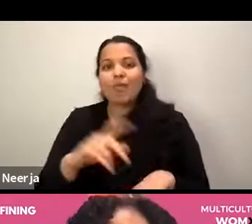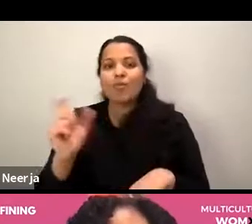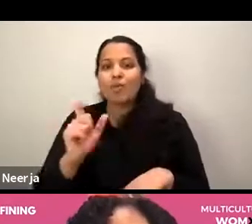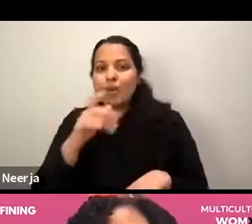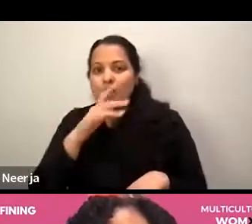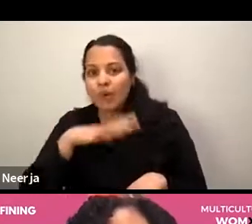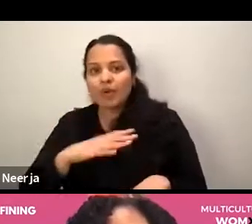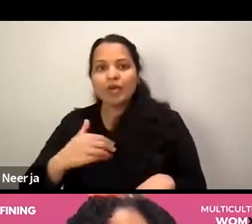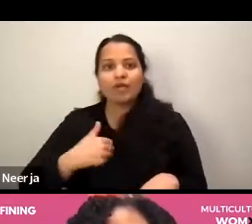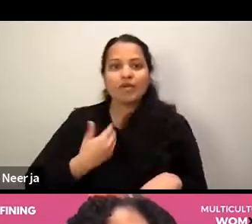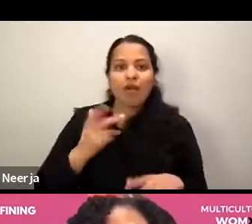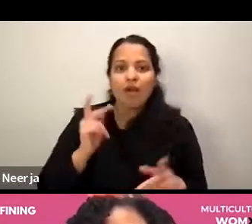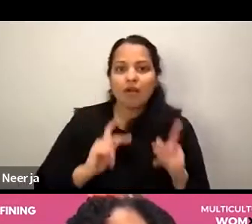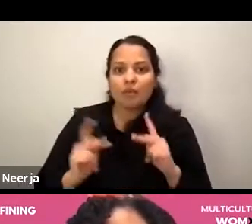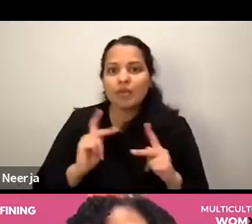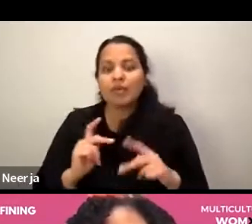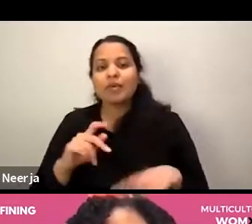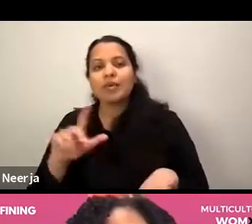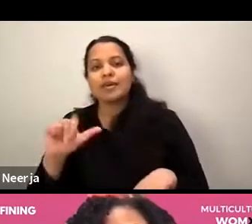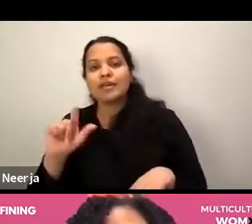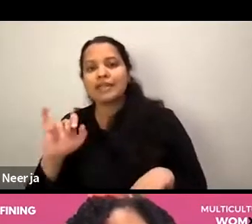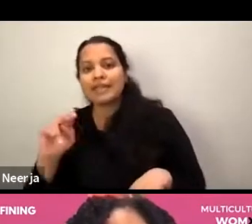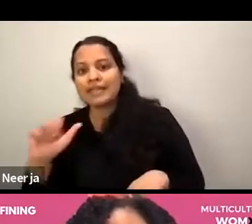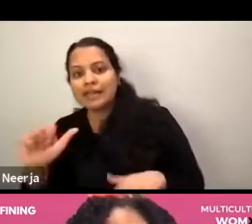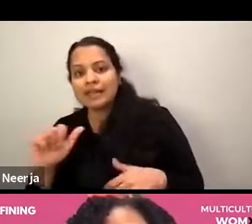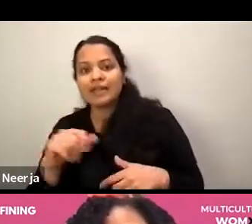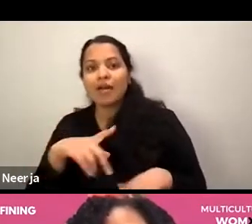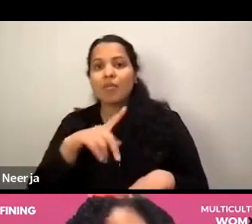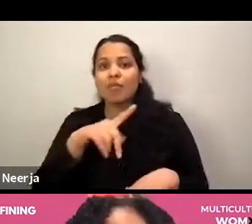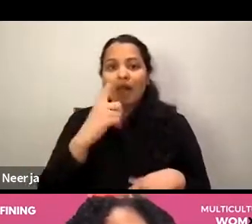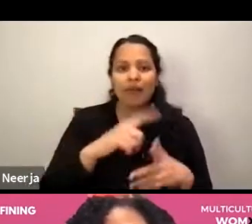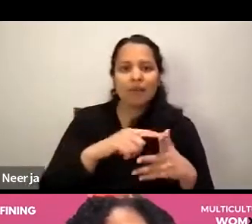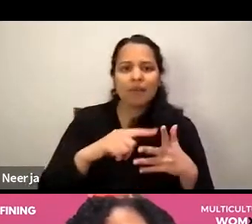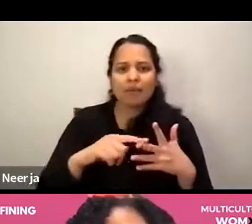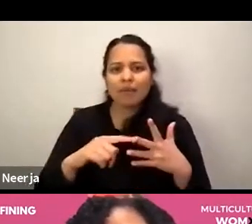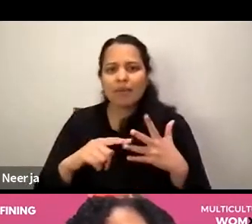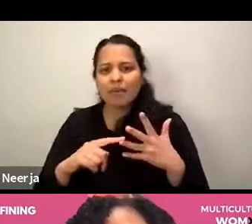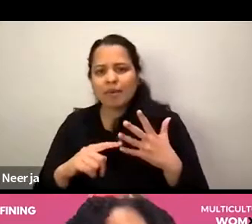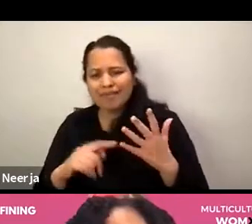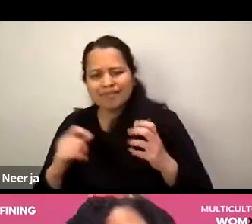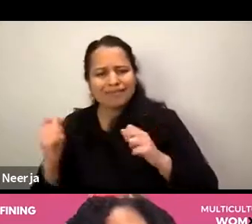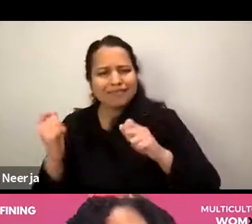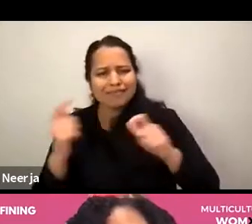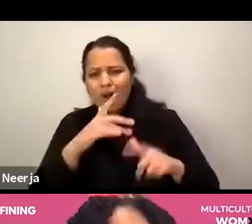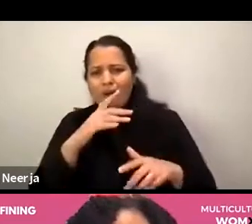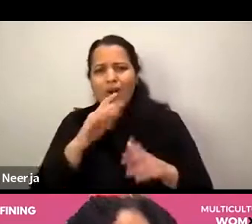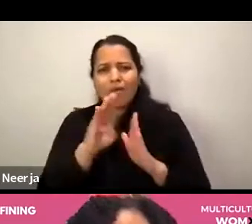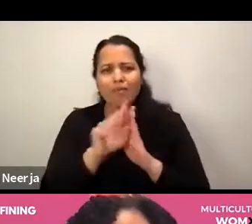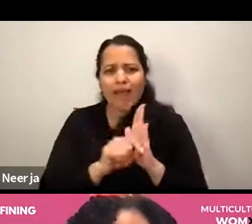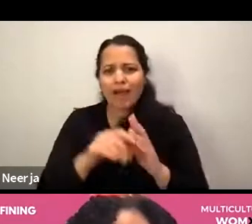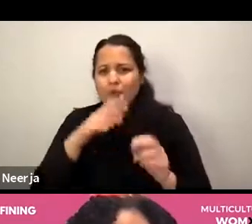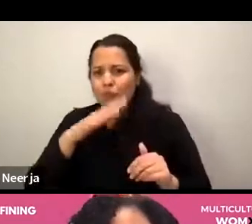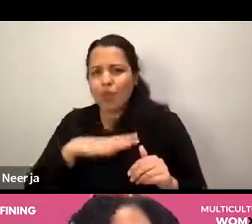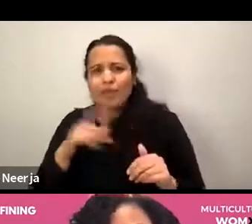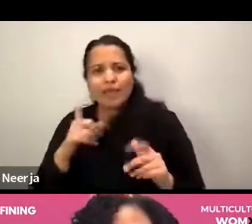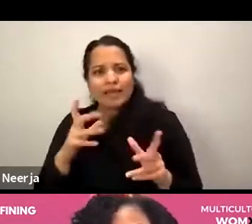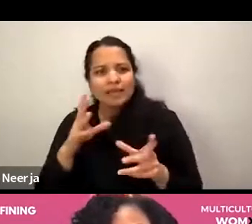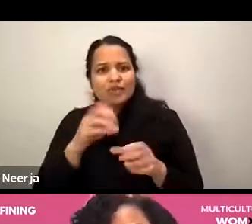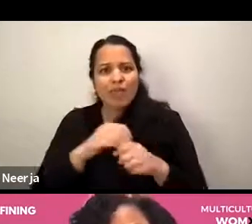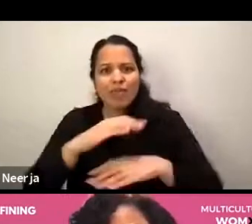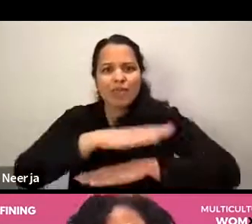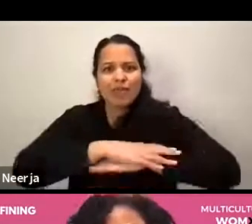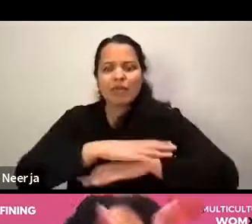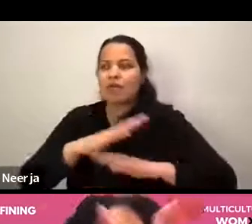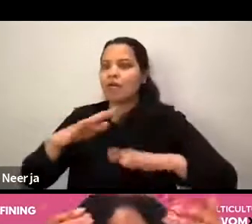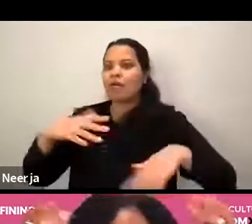young people running for office and being that voice for us at the table. Whoa, I feel like we all need to